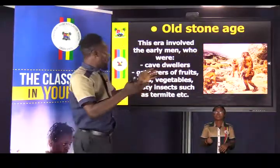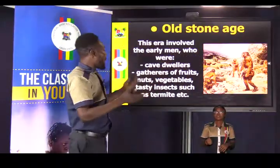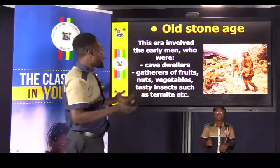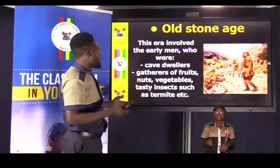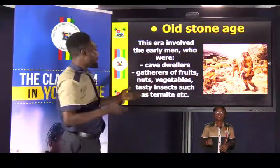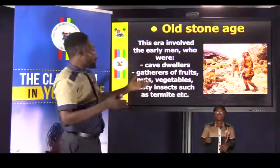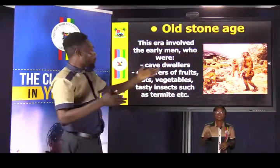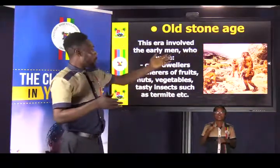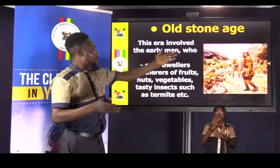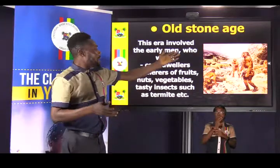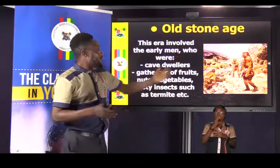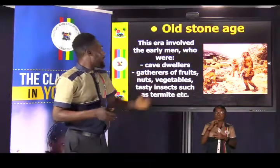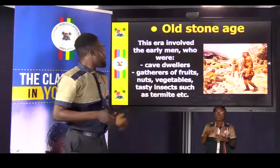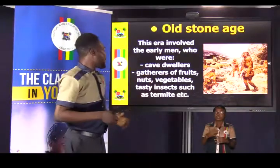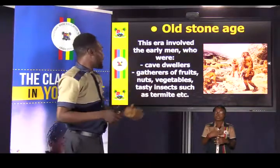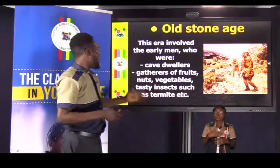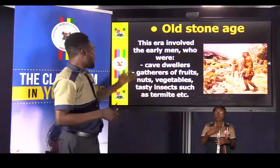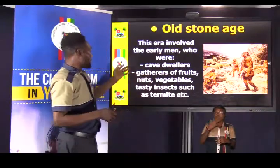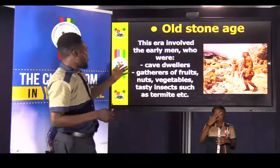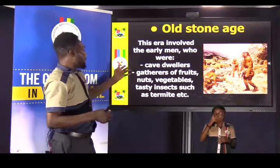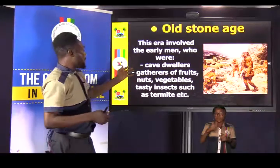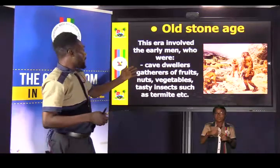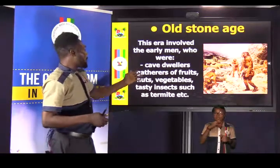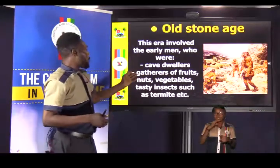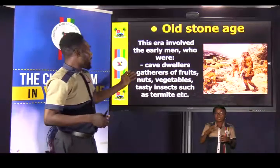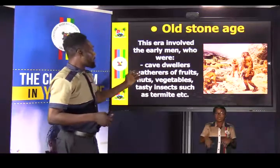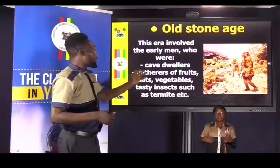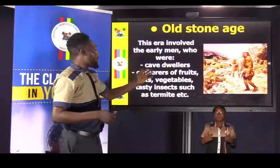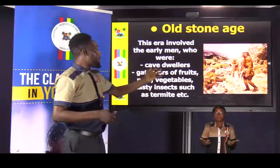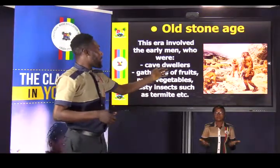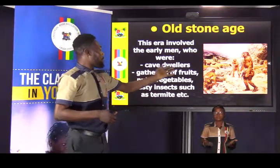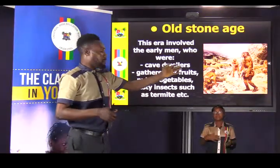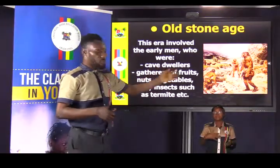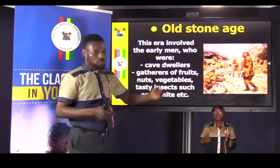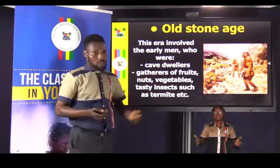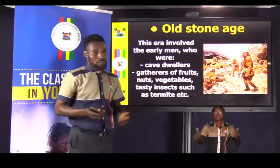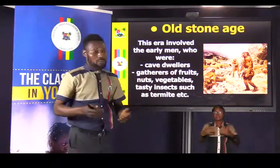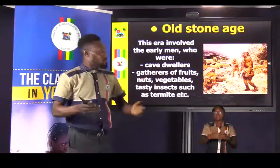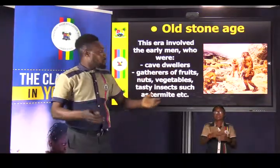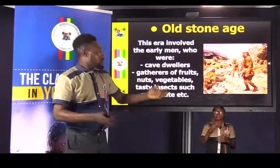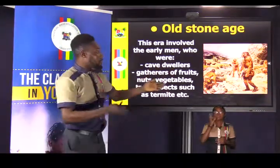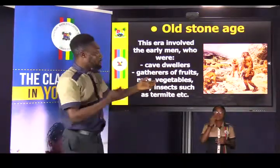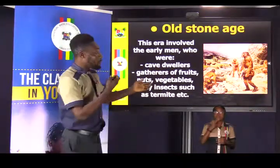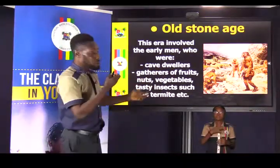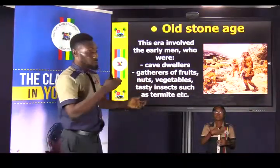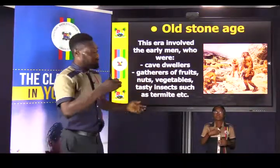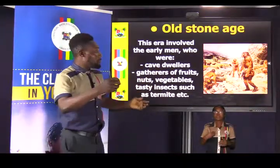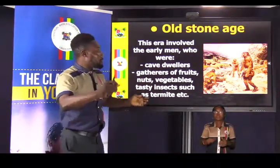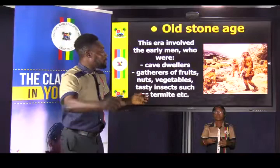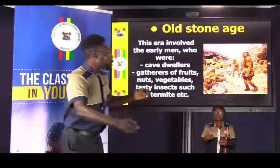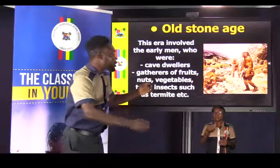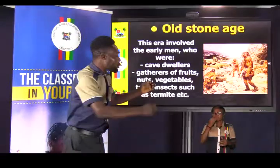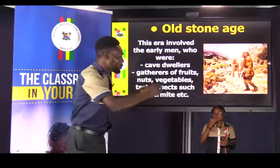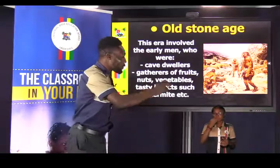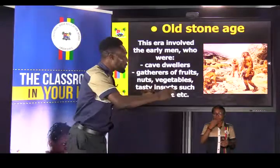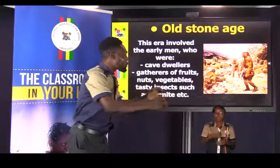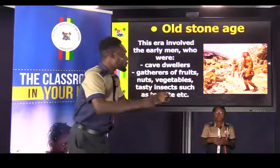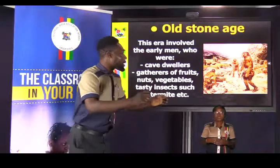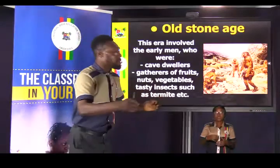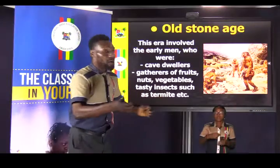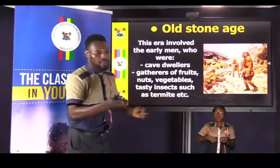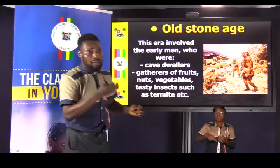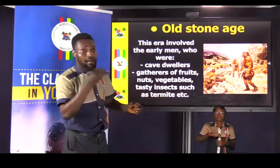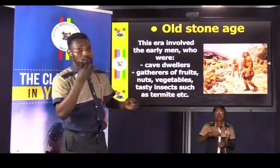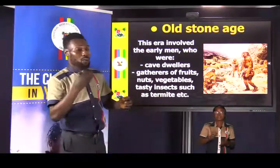bush. And while they are living there, they try to gather fruits as food. They will just look for